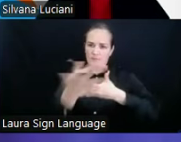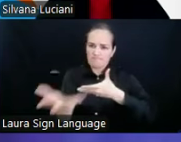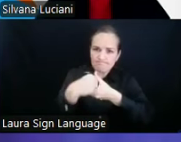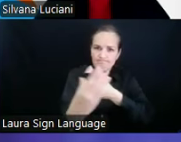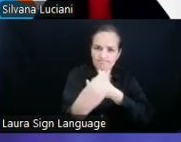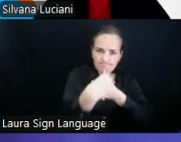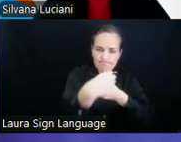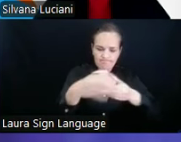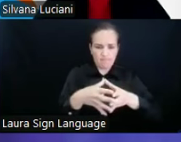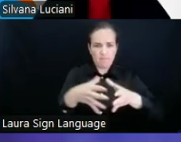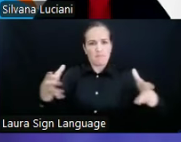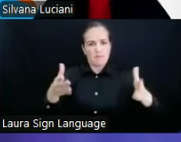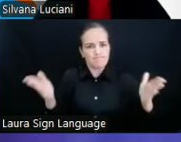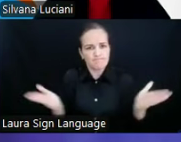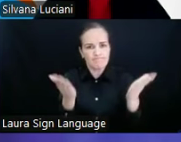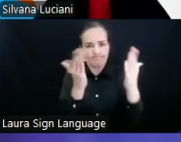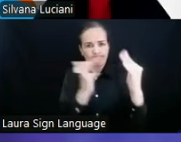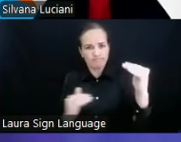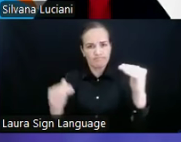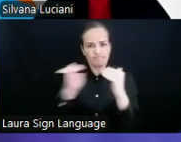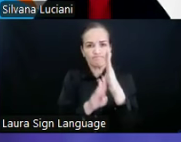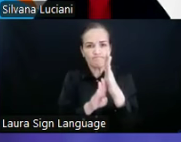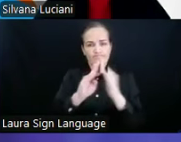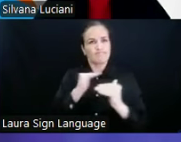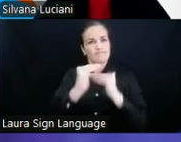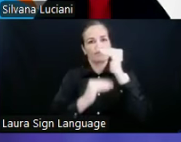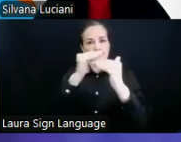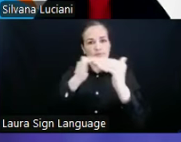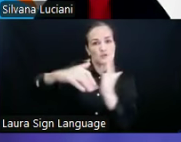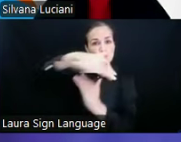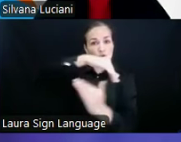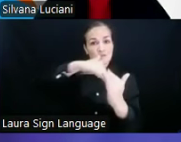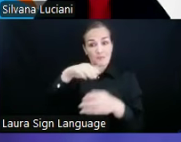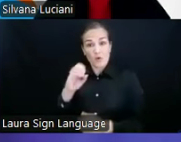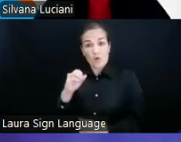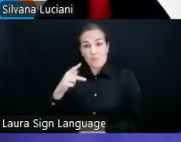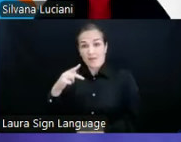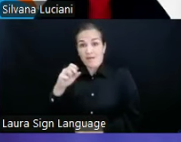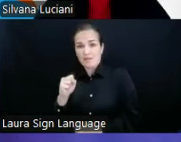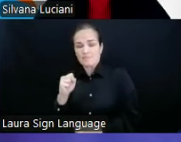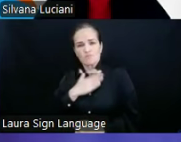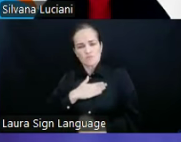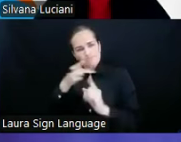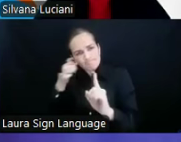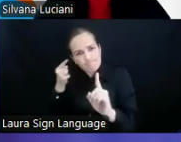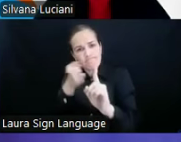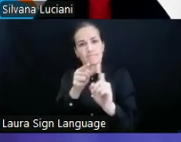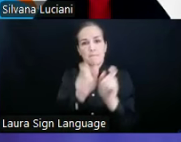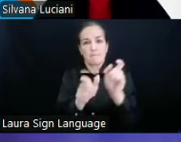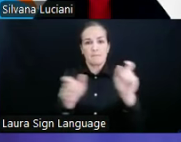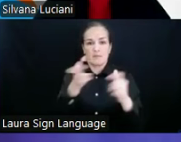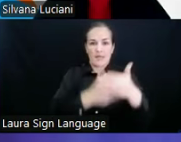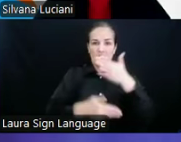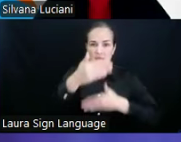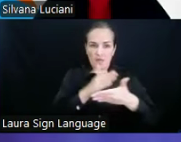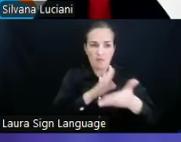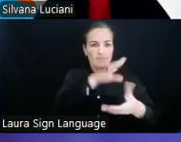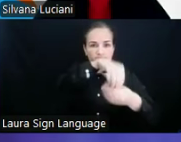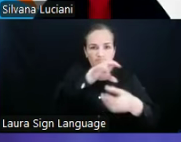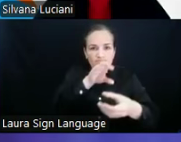with disabilities so as to promote social progress. And PAHO promotes